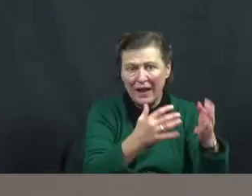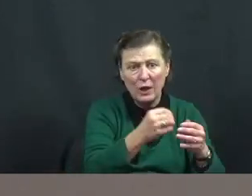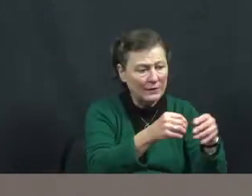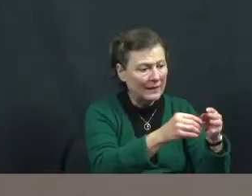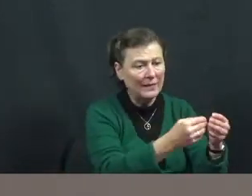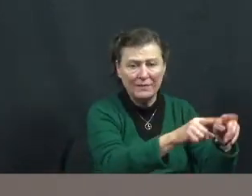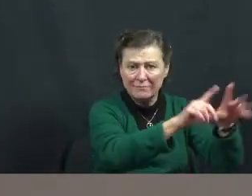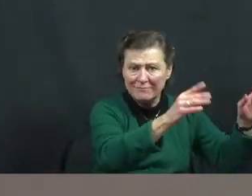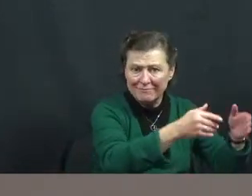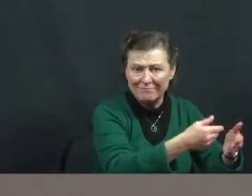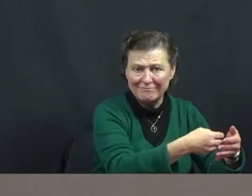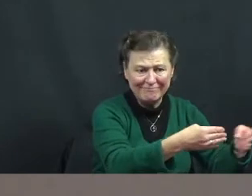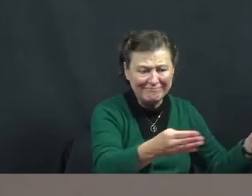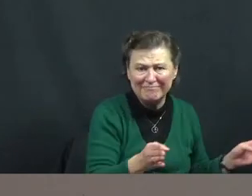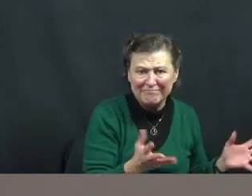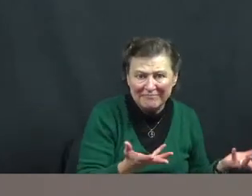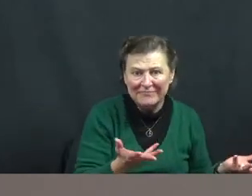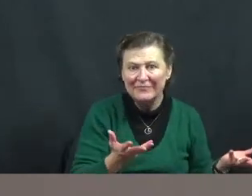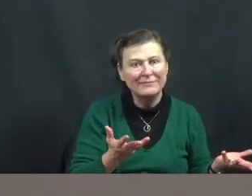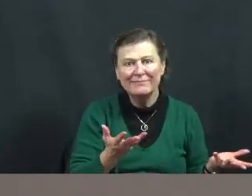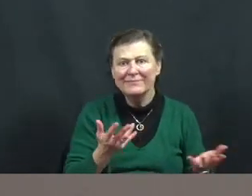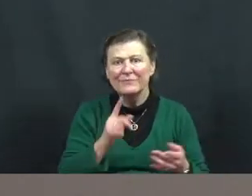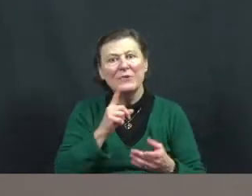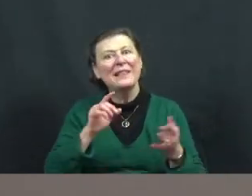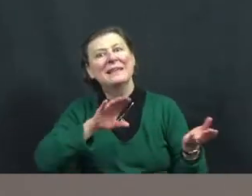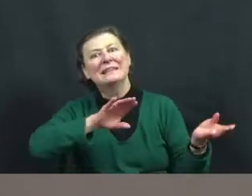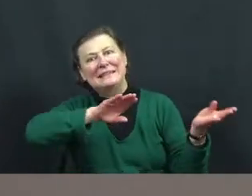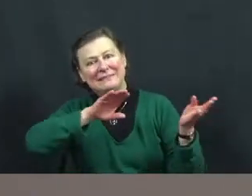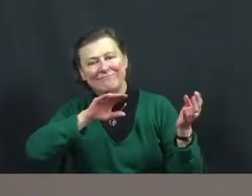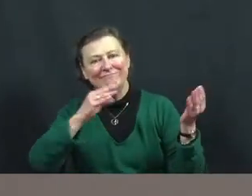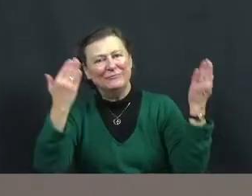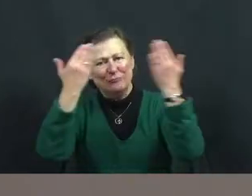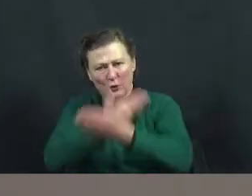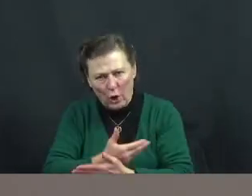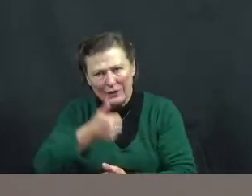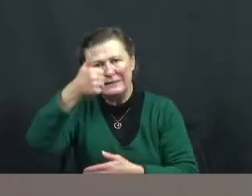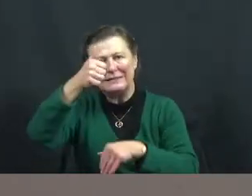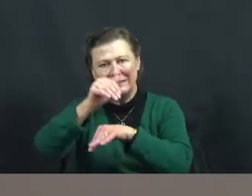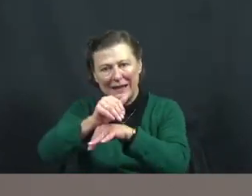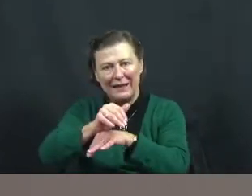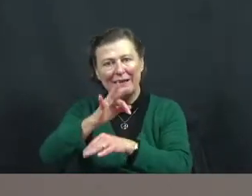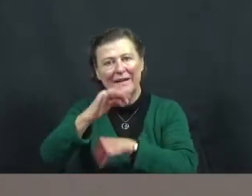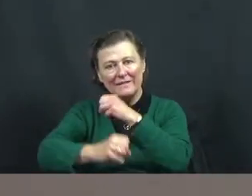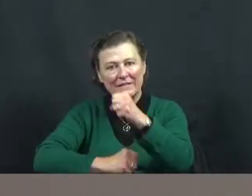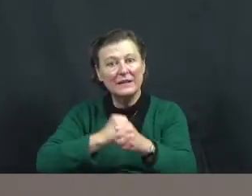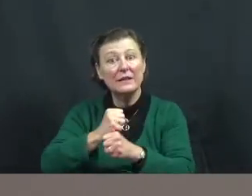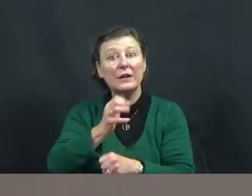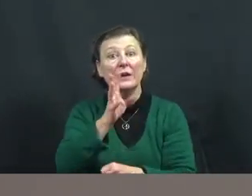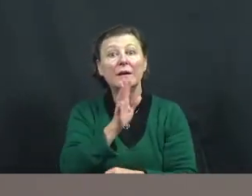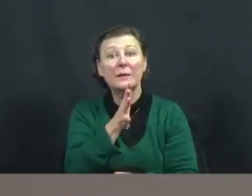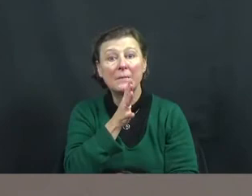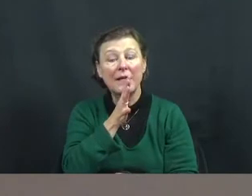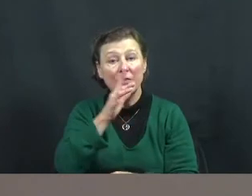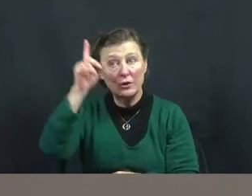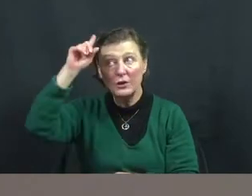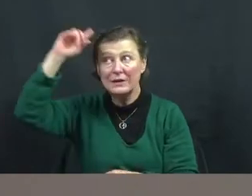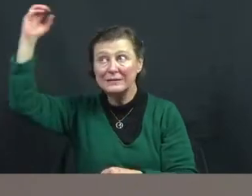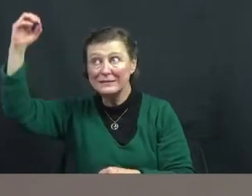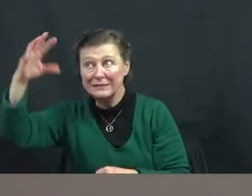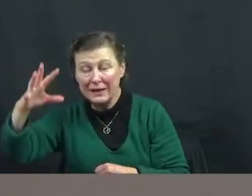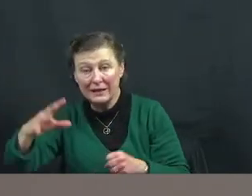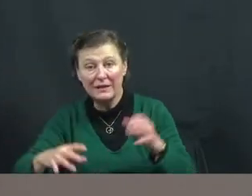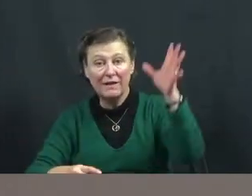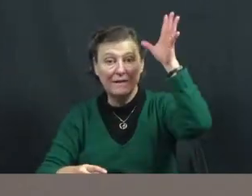was the dead of winter. On the longest and darkest night of the year, Mother Sun and Father Moon